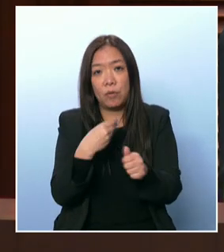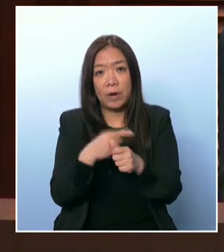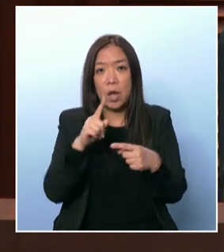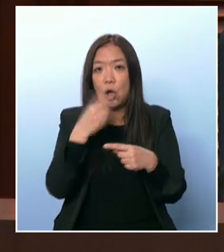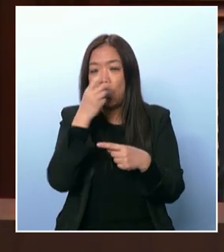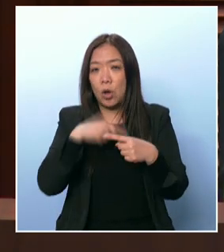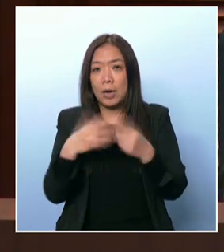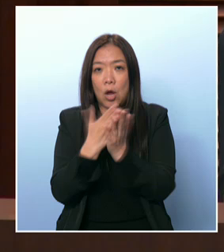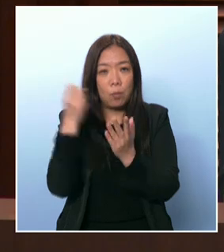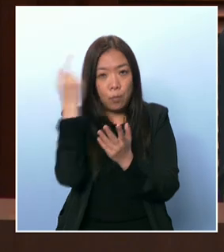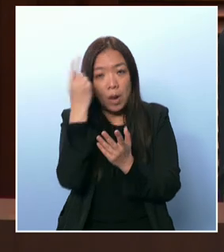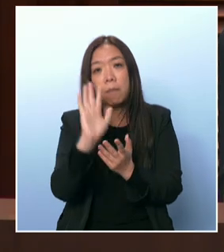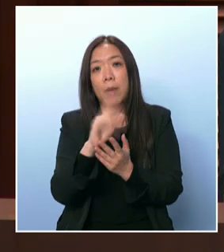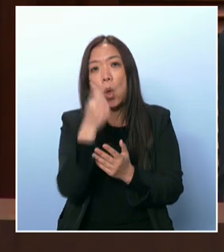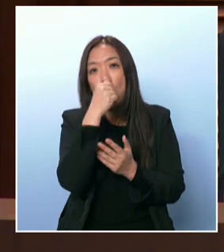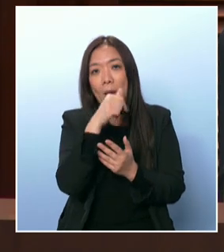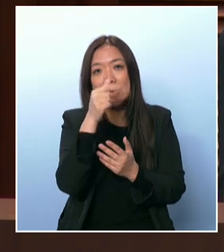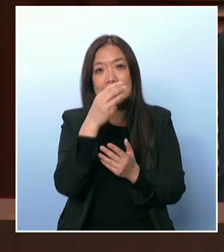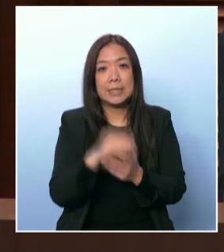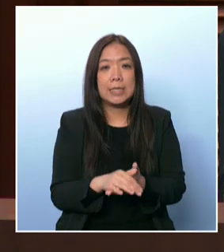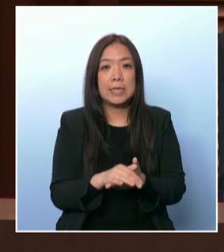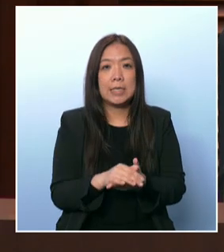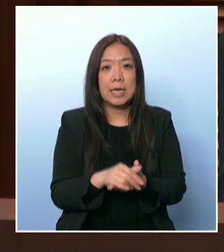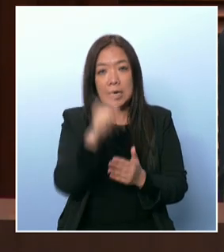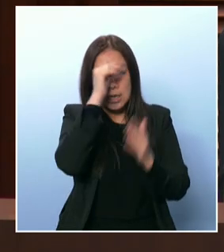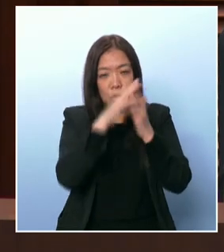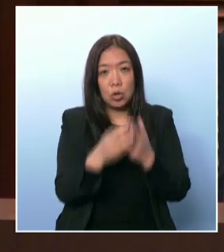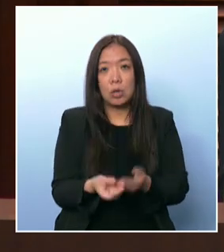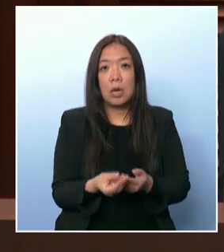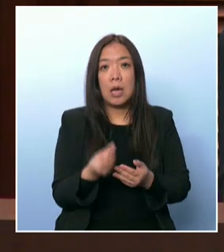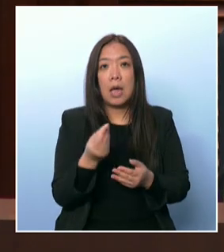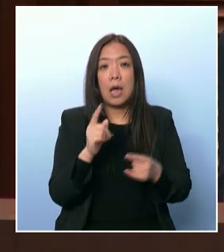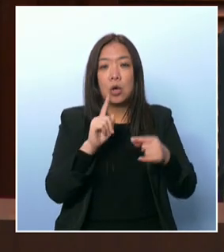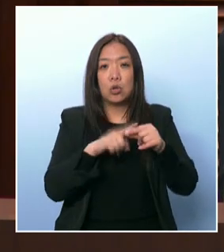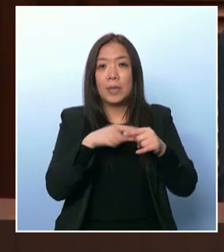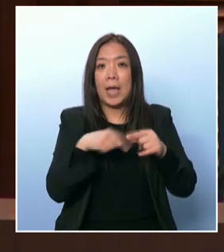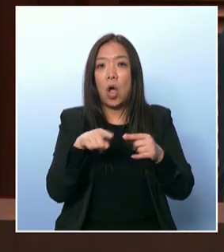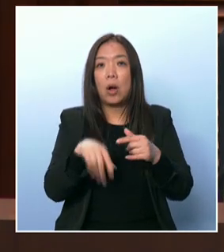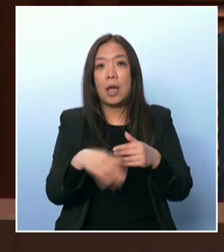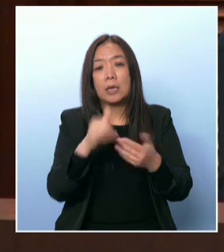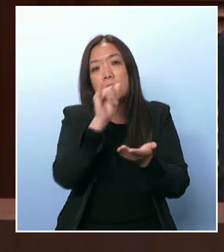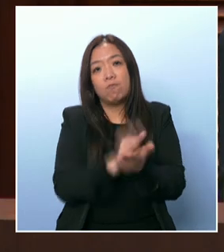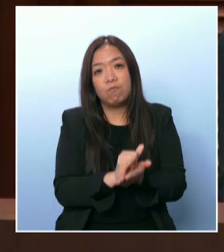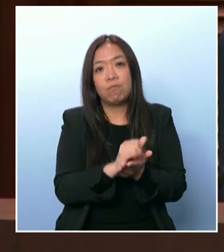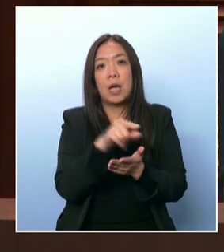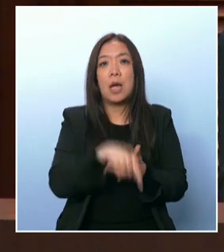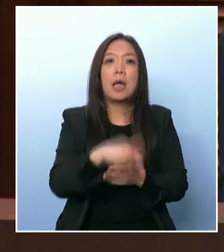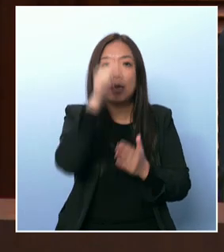may be aware of the fact that senior medical students need to live within the